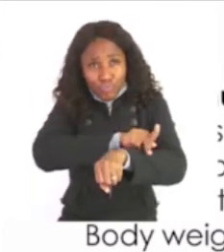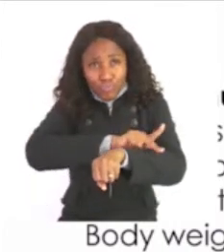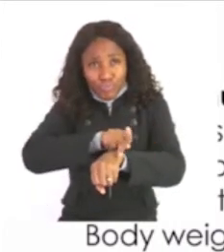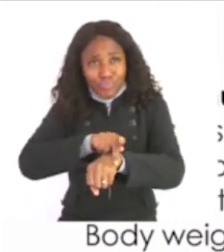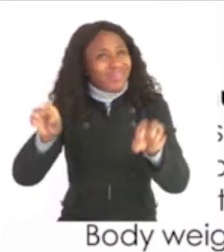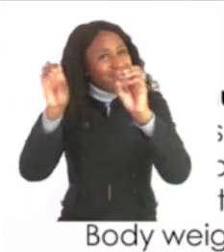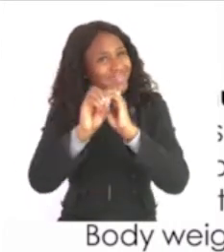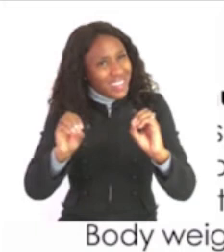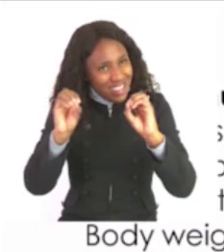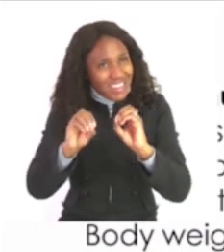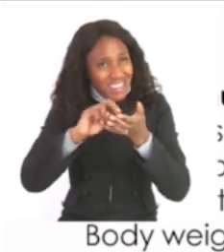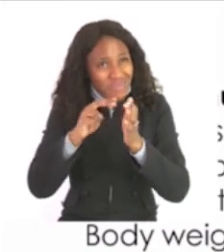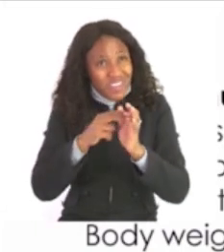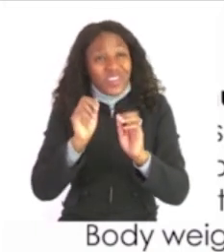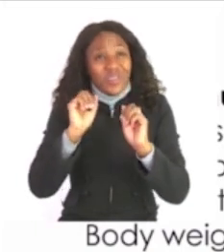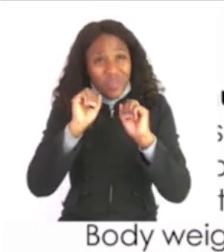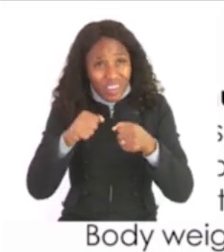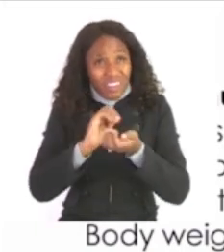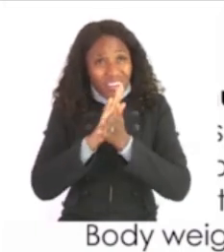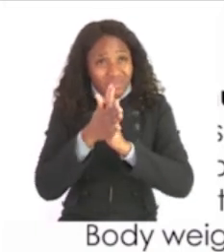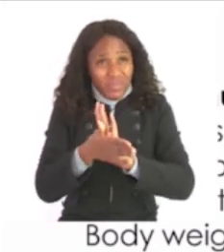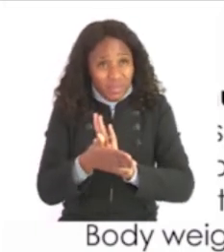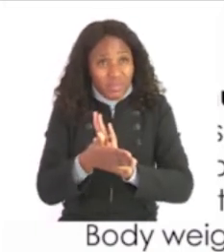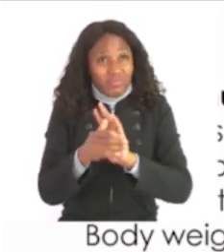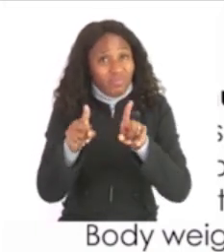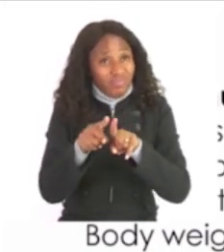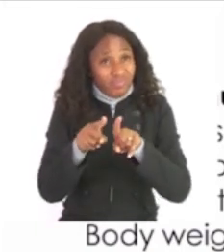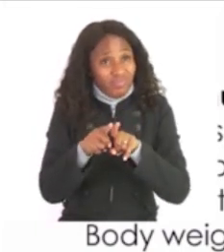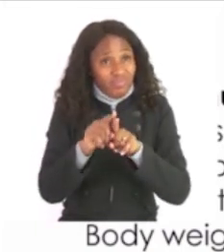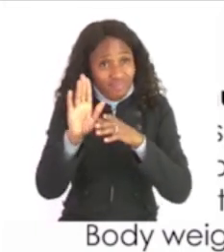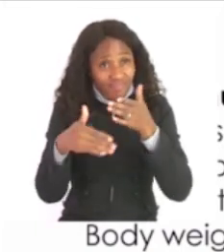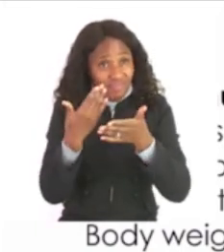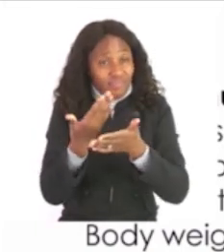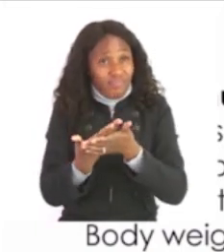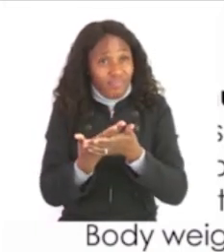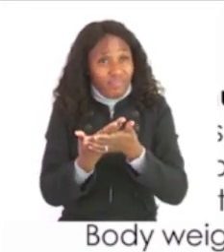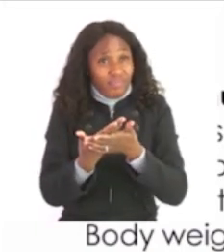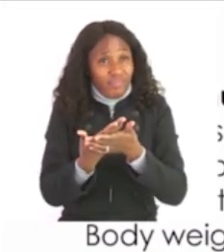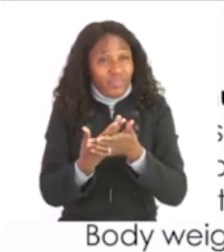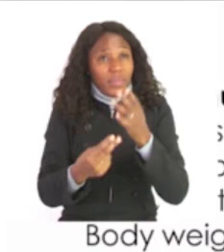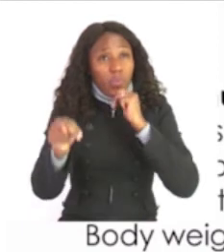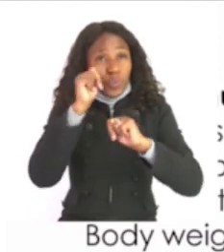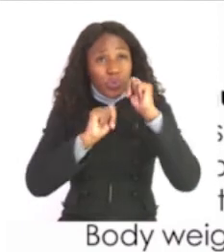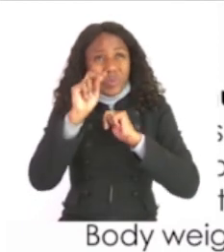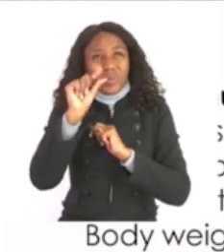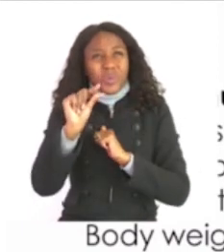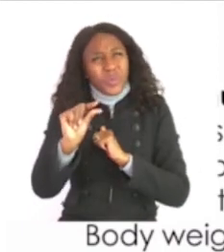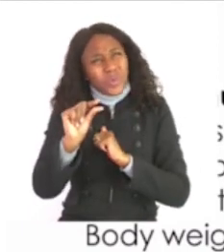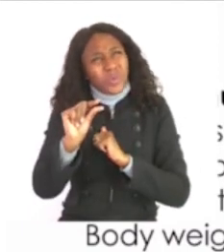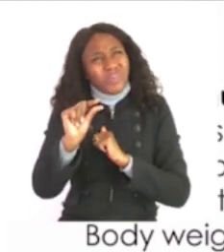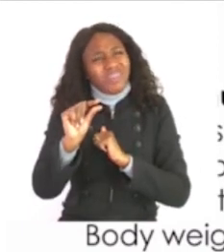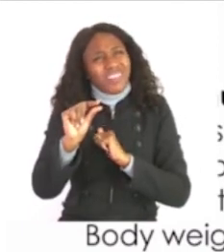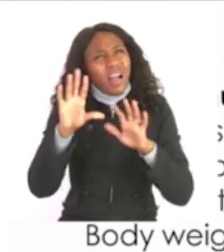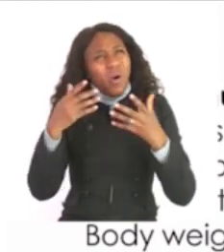that contain protein or energy-giving food. Malnutrition deficiency, what are the